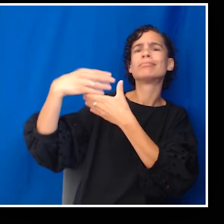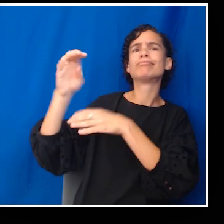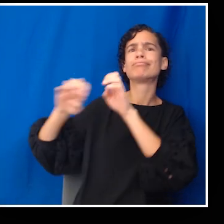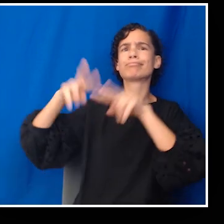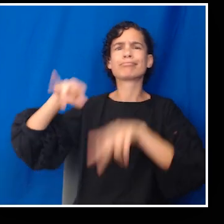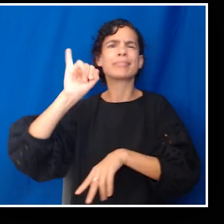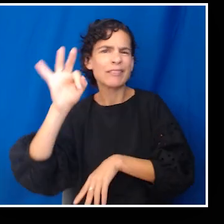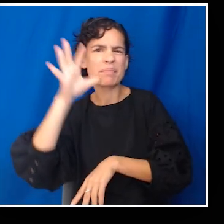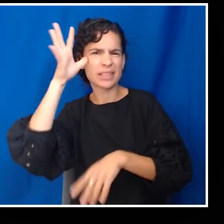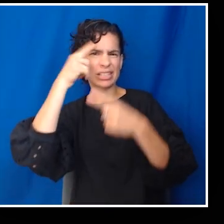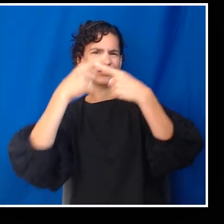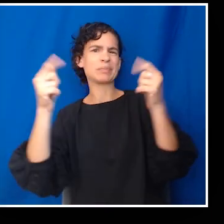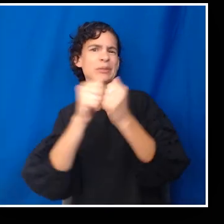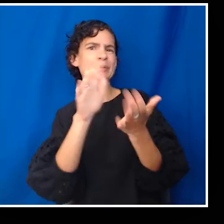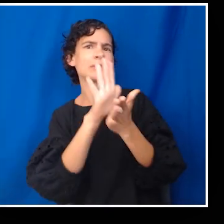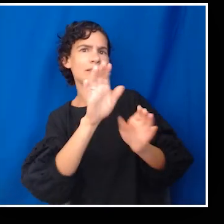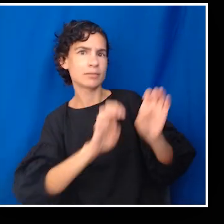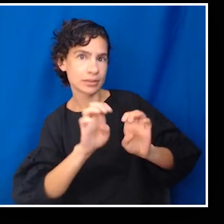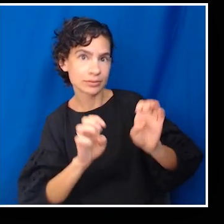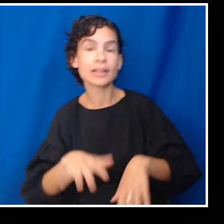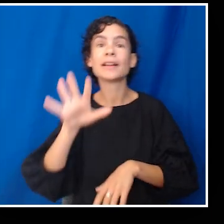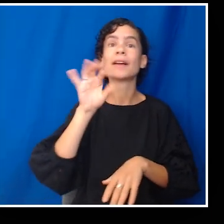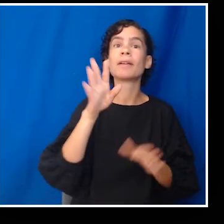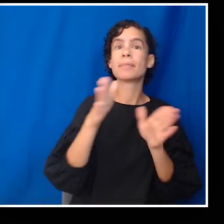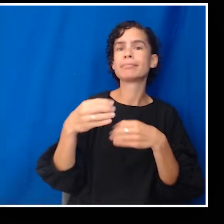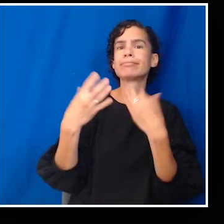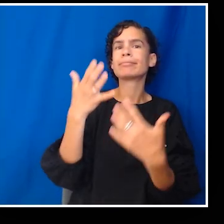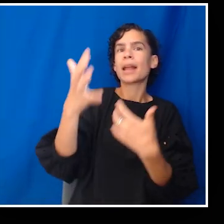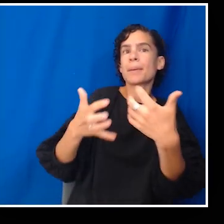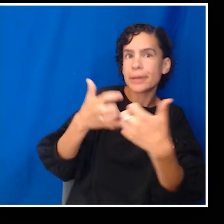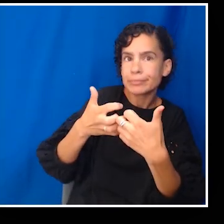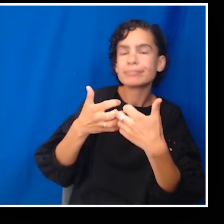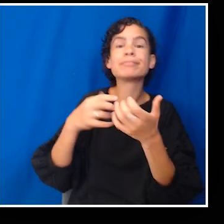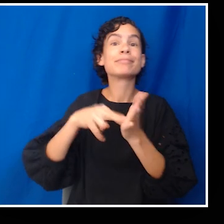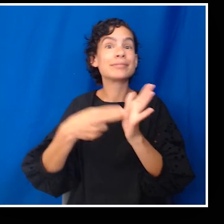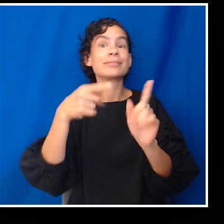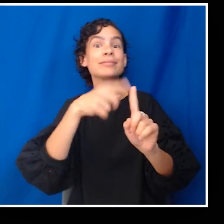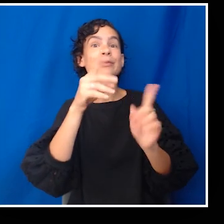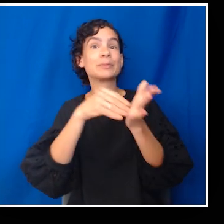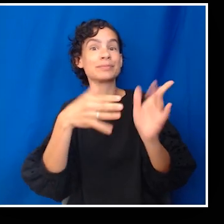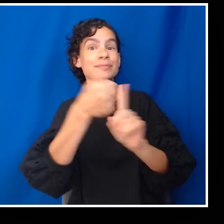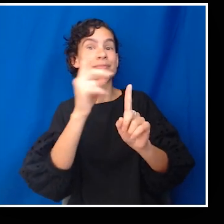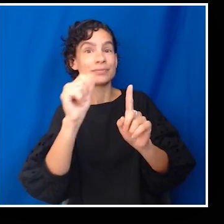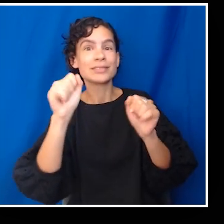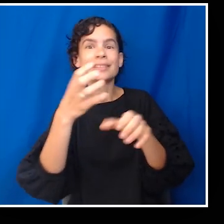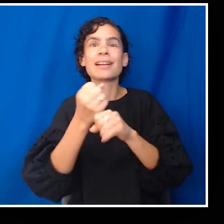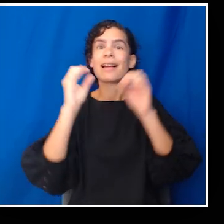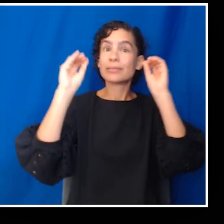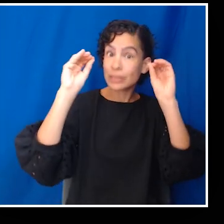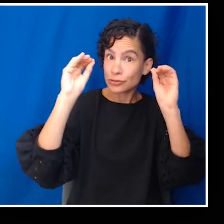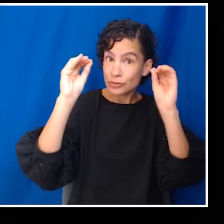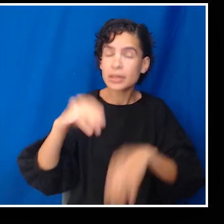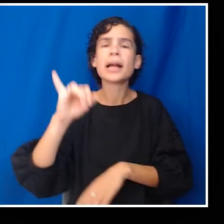the school's evaluation. 504 plans provide accommodations that allow disabled students to access their education. An